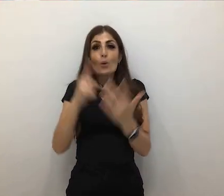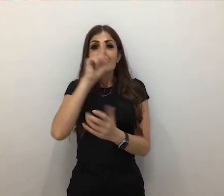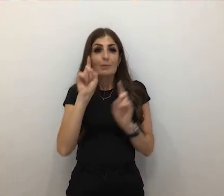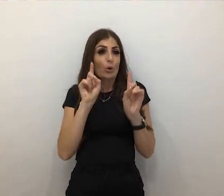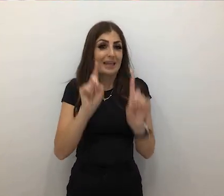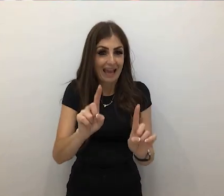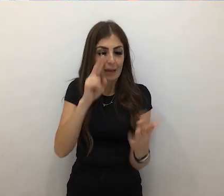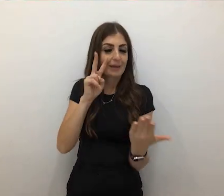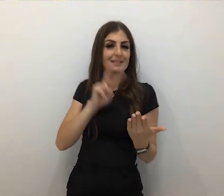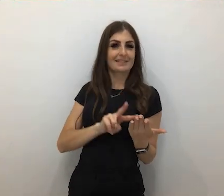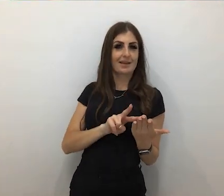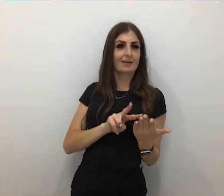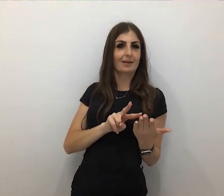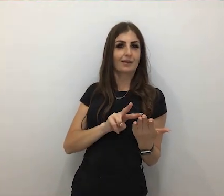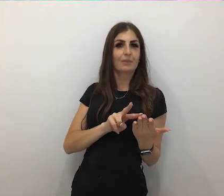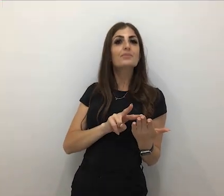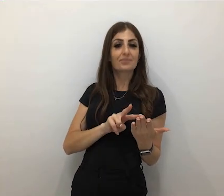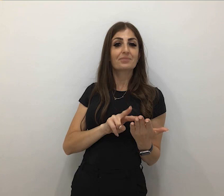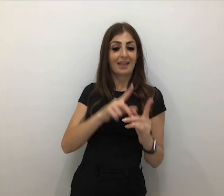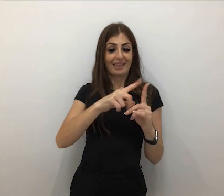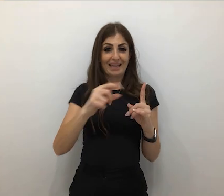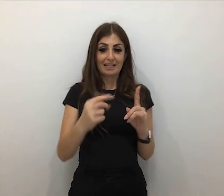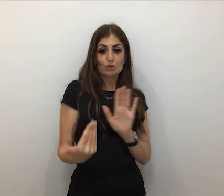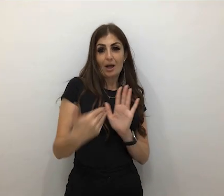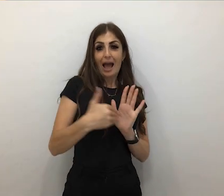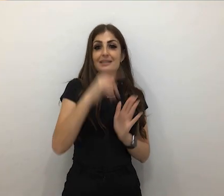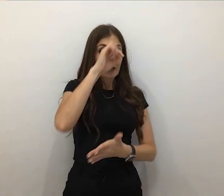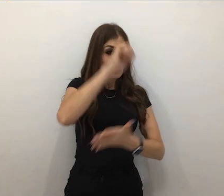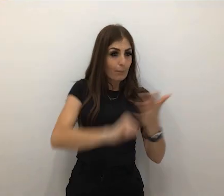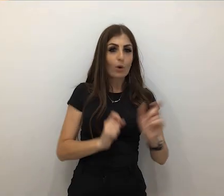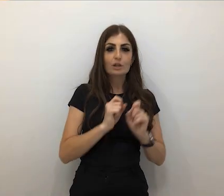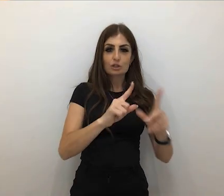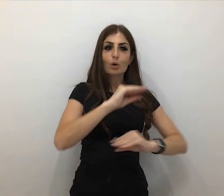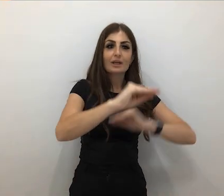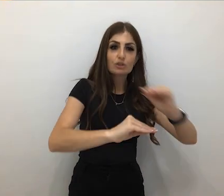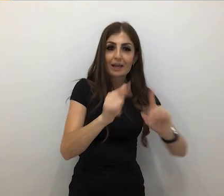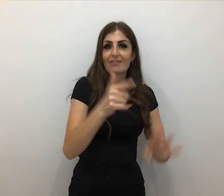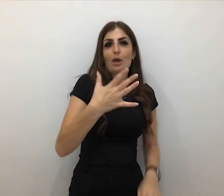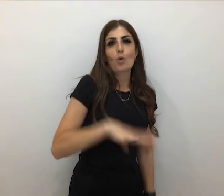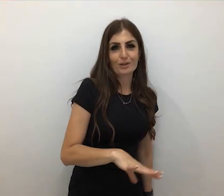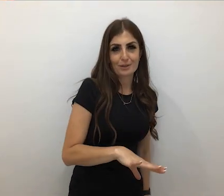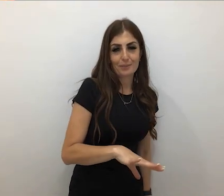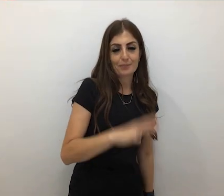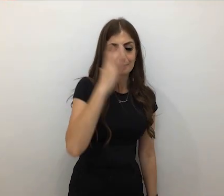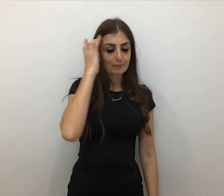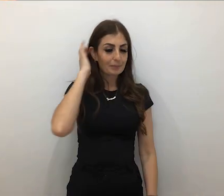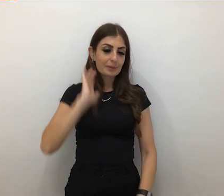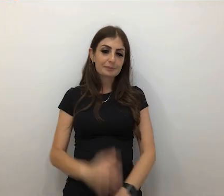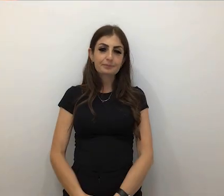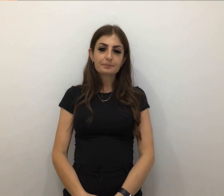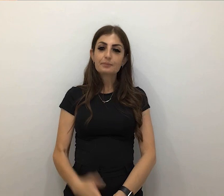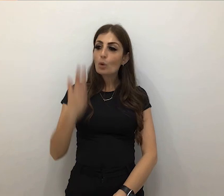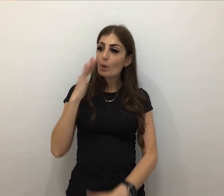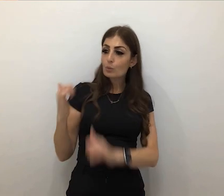show have this digital asset. The digital asset can now be bought, sell and traded if they want to. When we work with clients, it's very